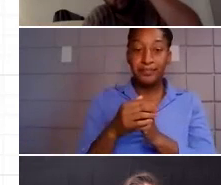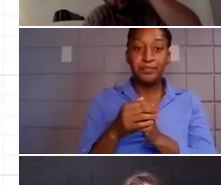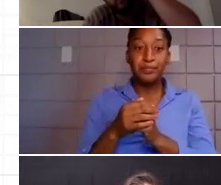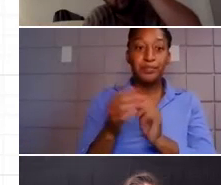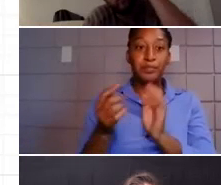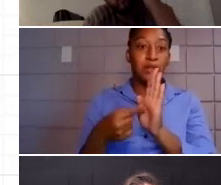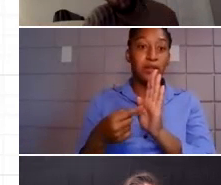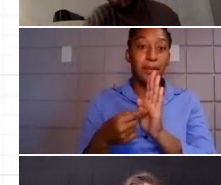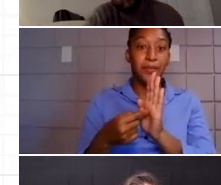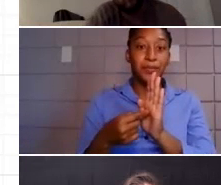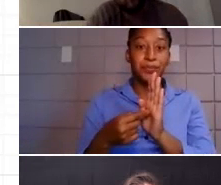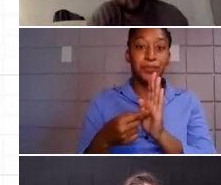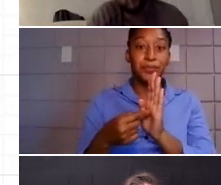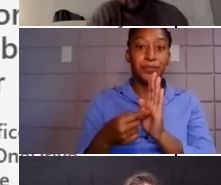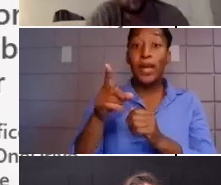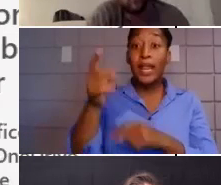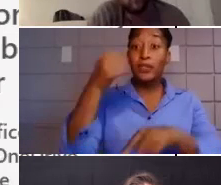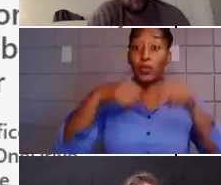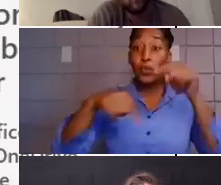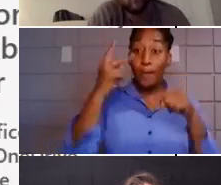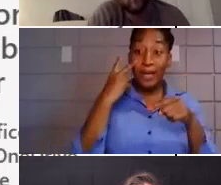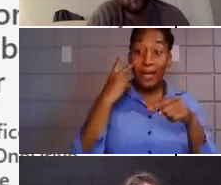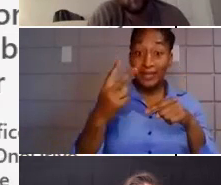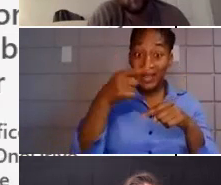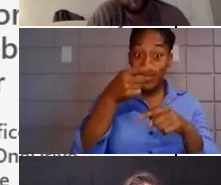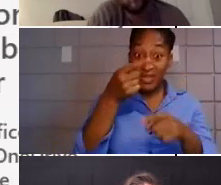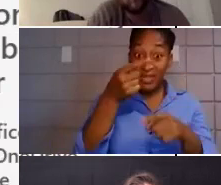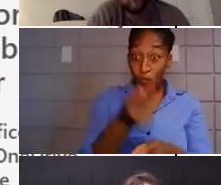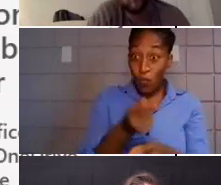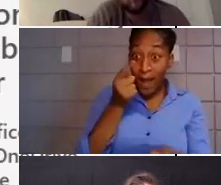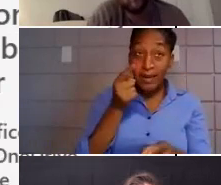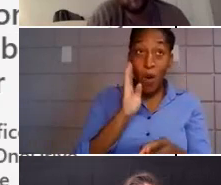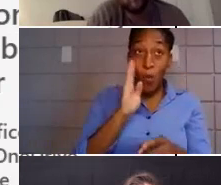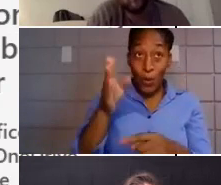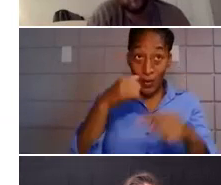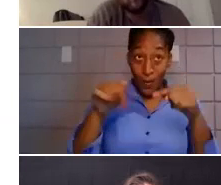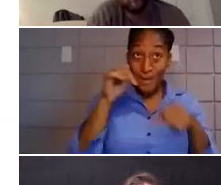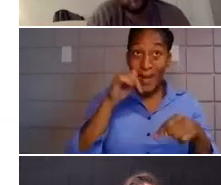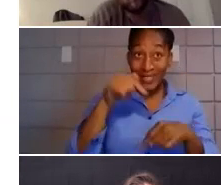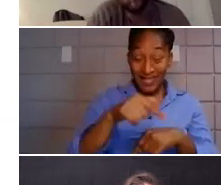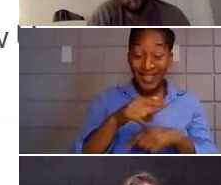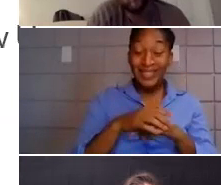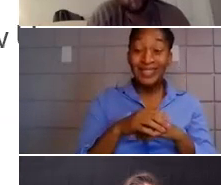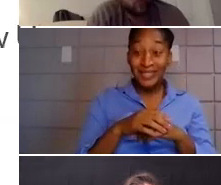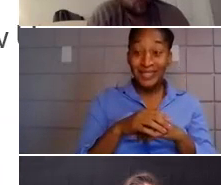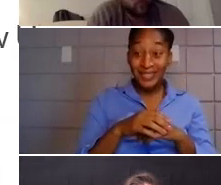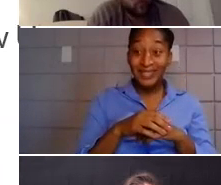if I got this one right. So I'll just go back to that, and I can simply